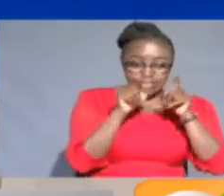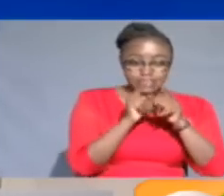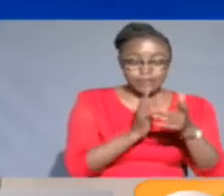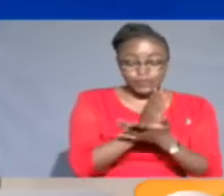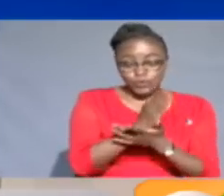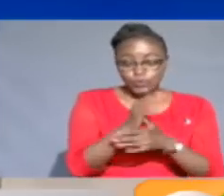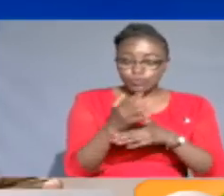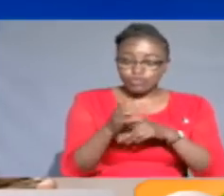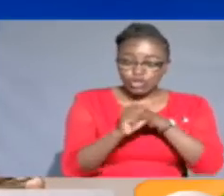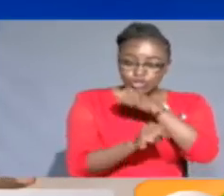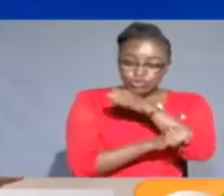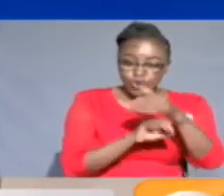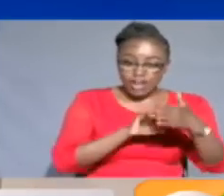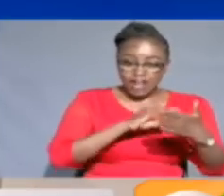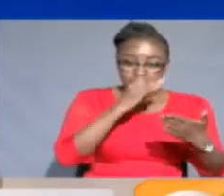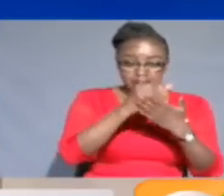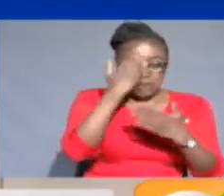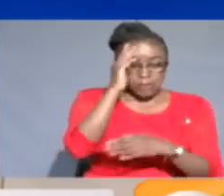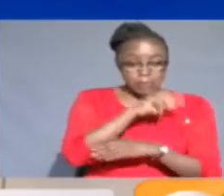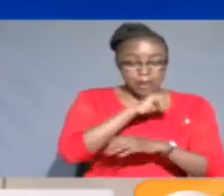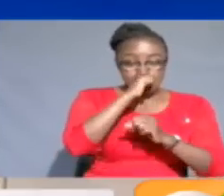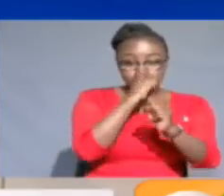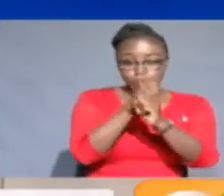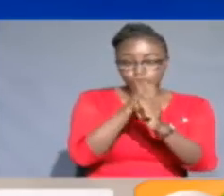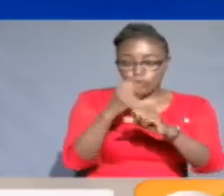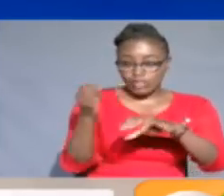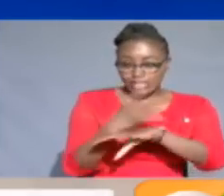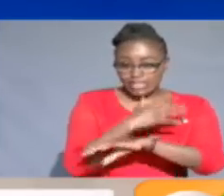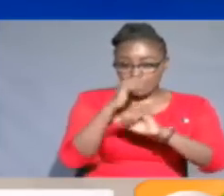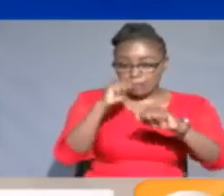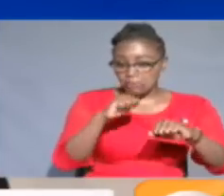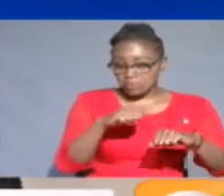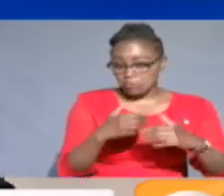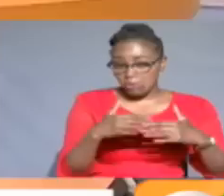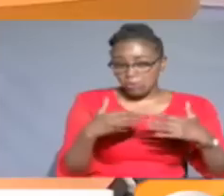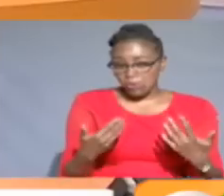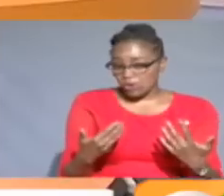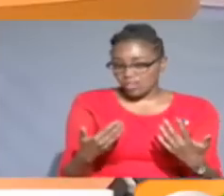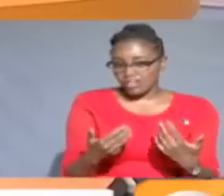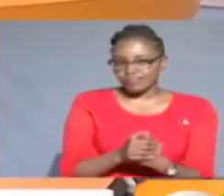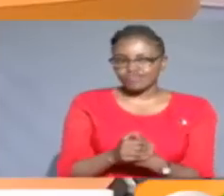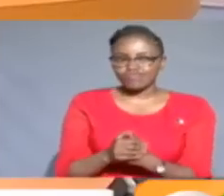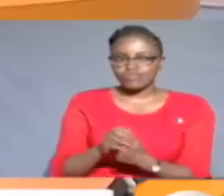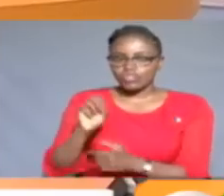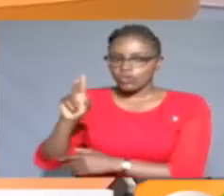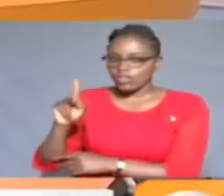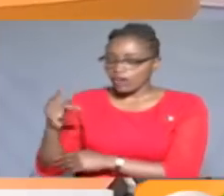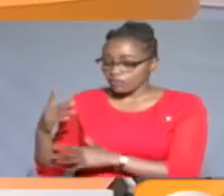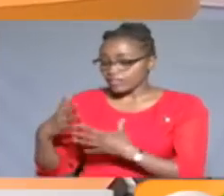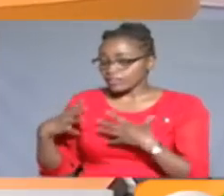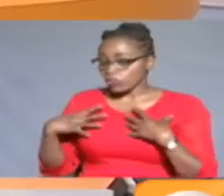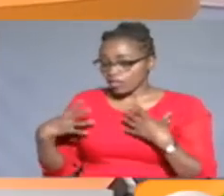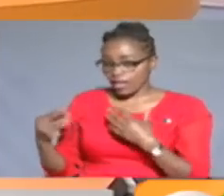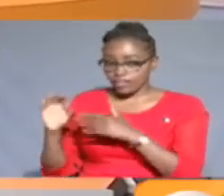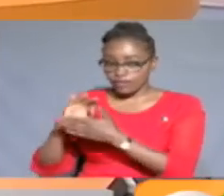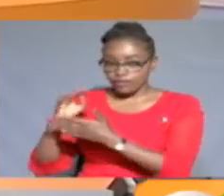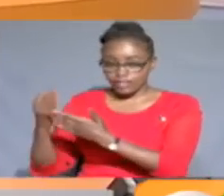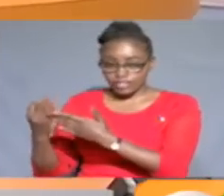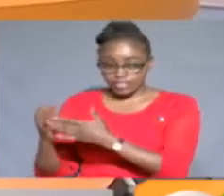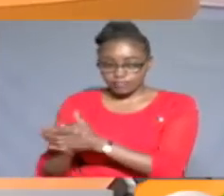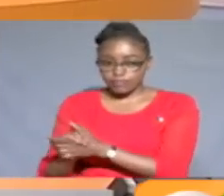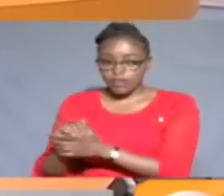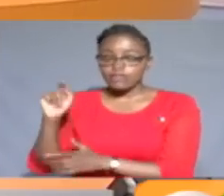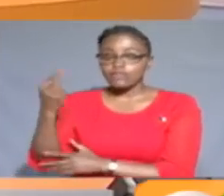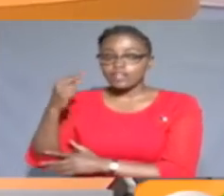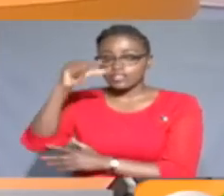donor funds. I don't know if the same can be done with cancer or there's no... Let's go on health funding. First of